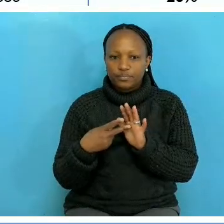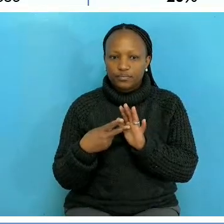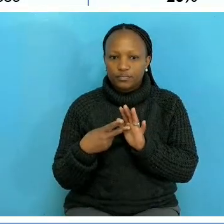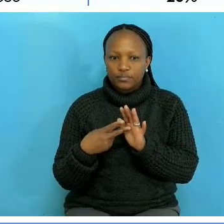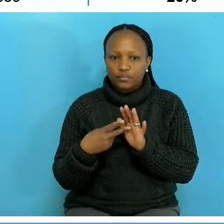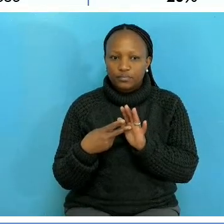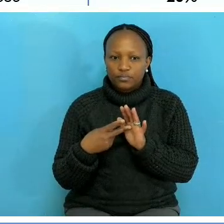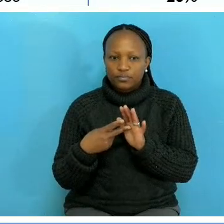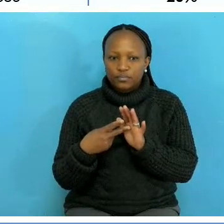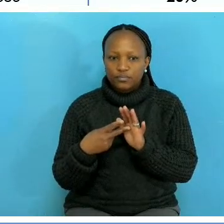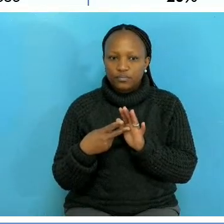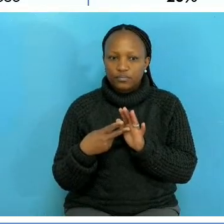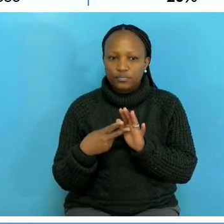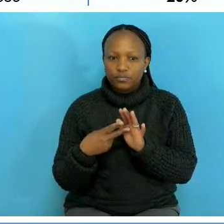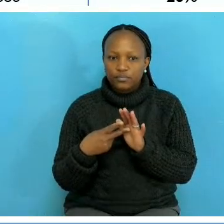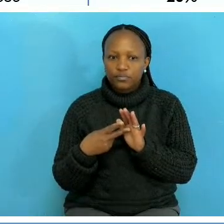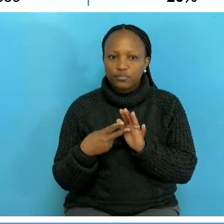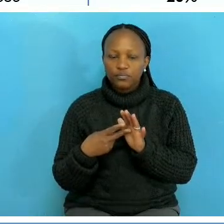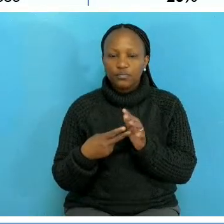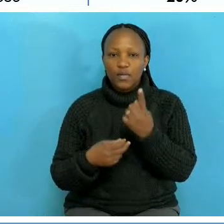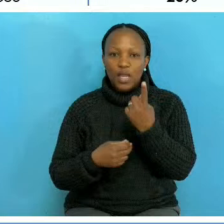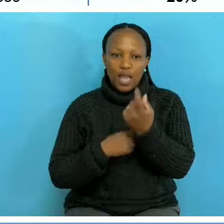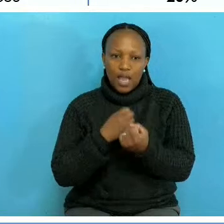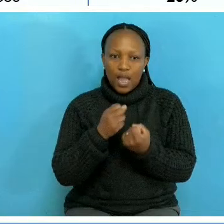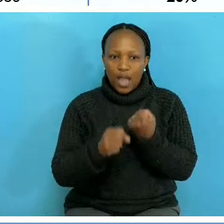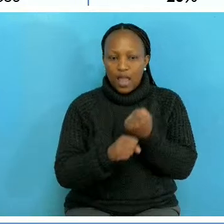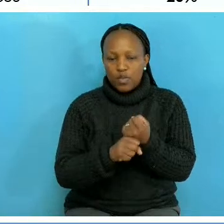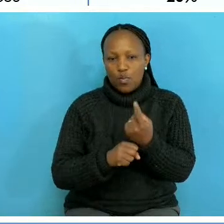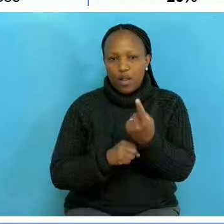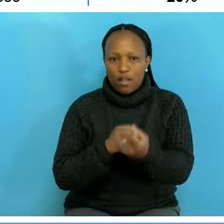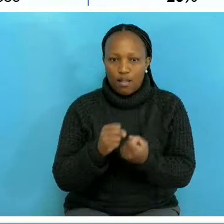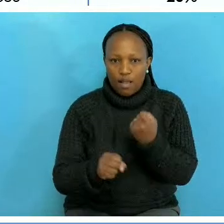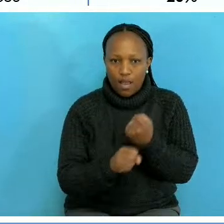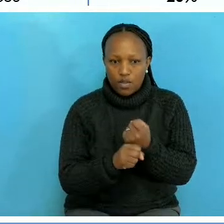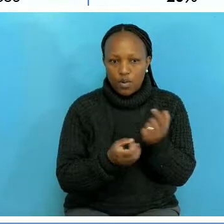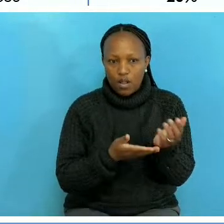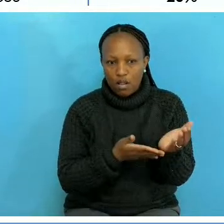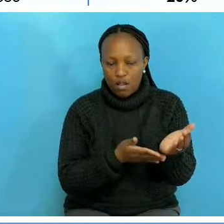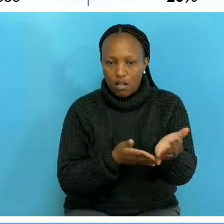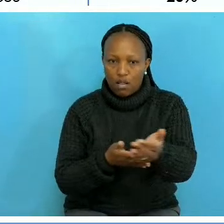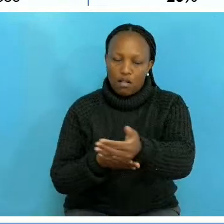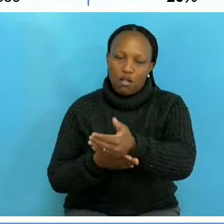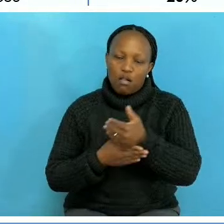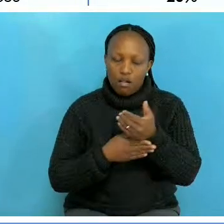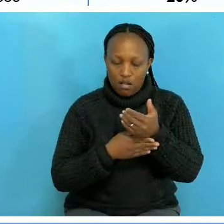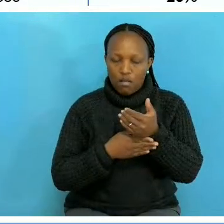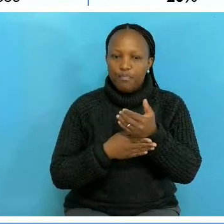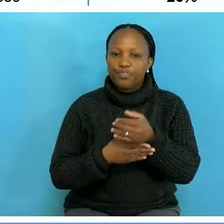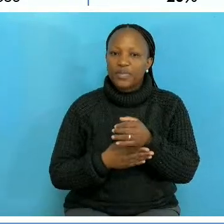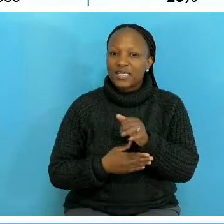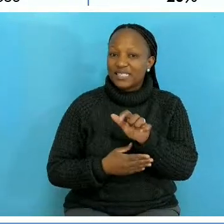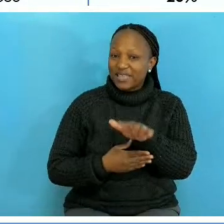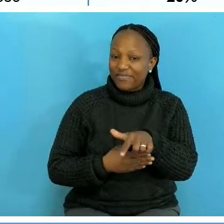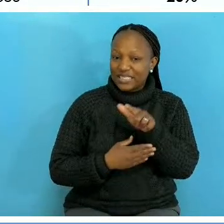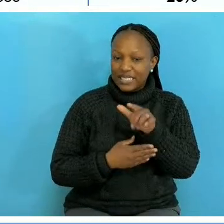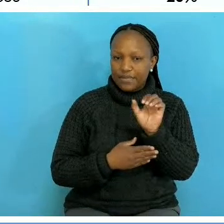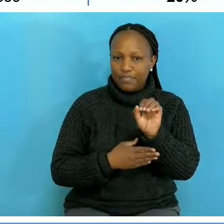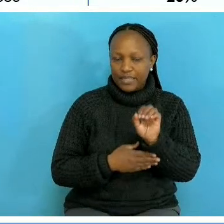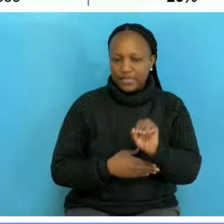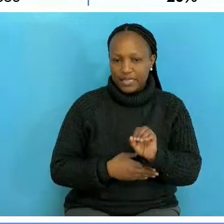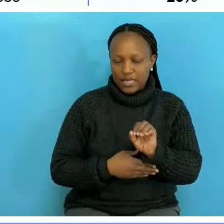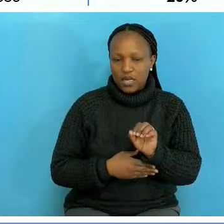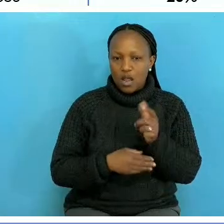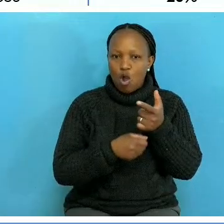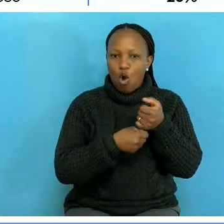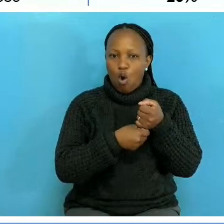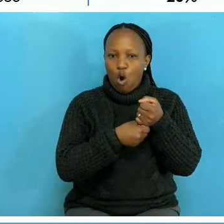In terms of the annual collection, we have collected 17% for horse